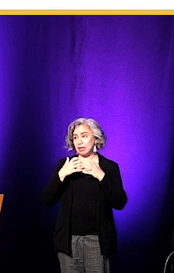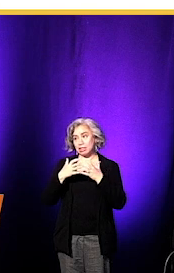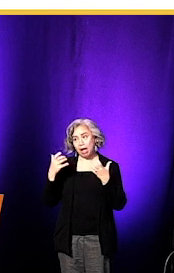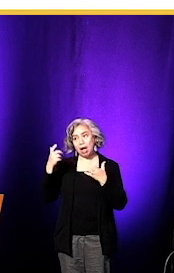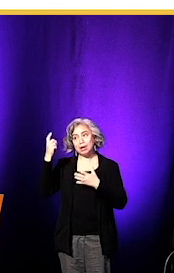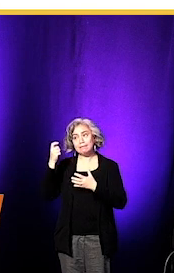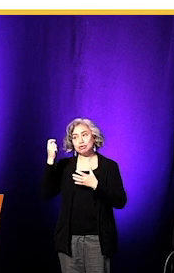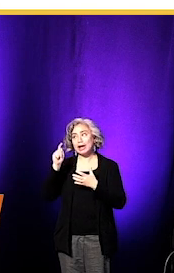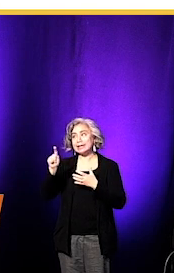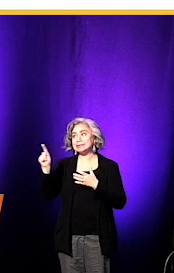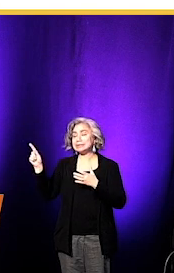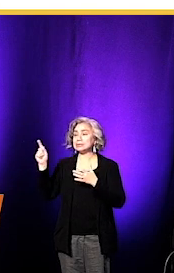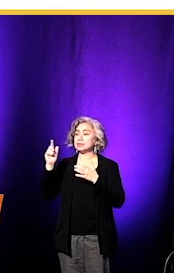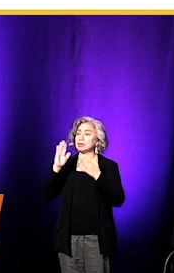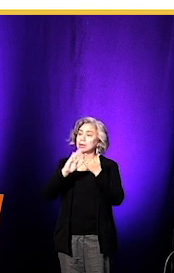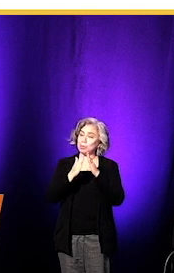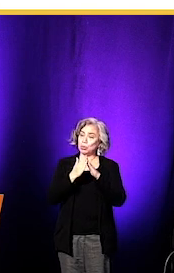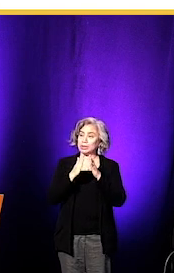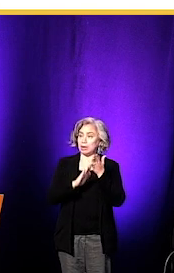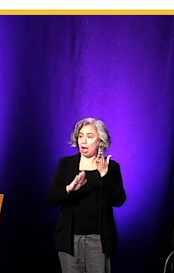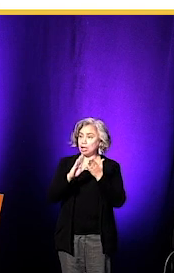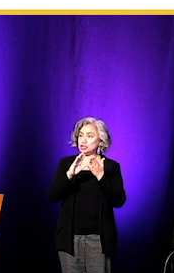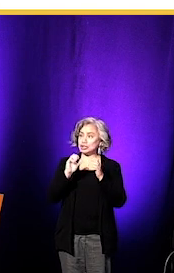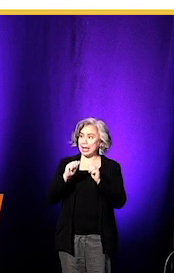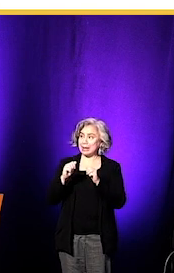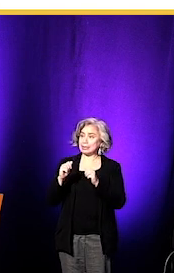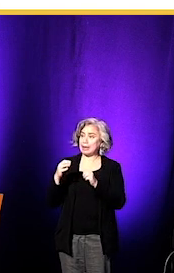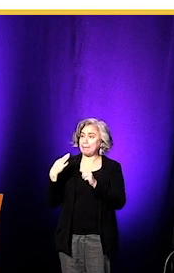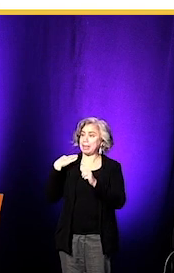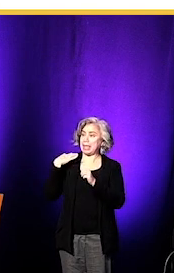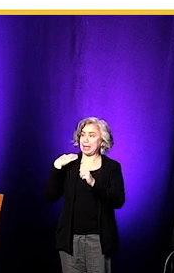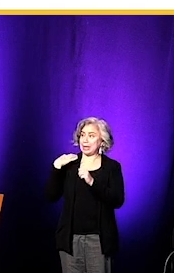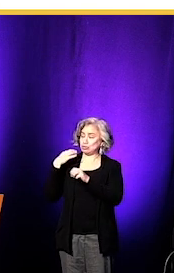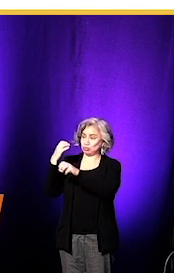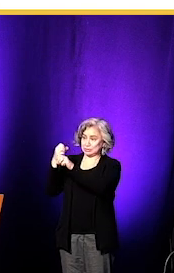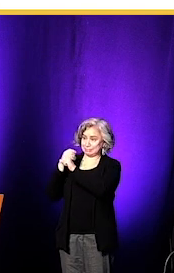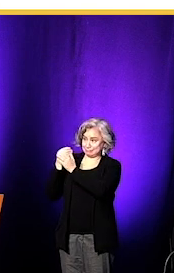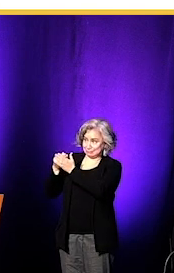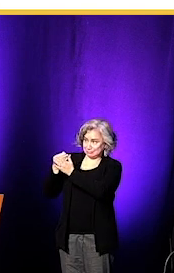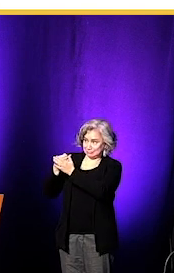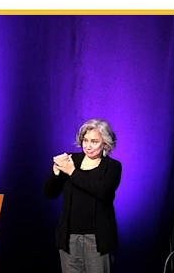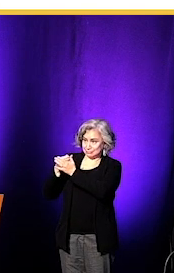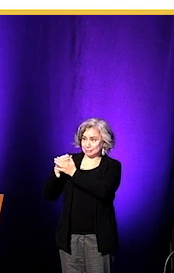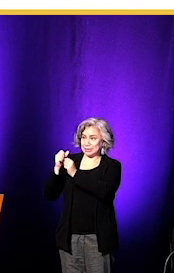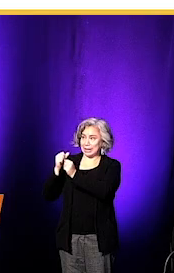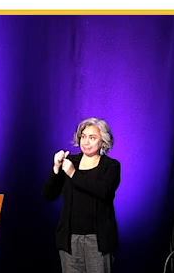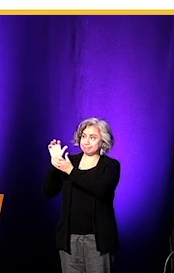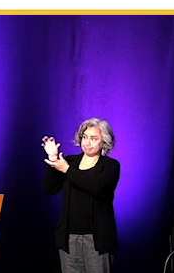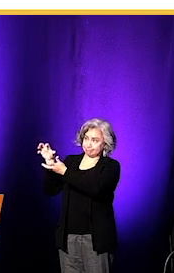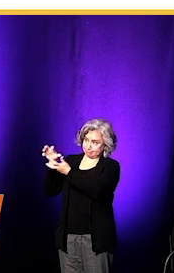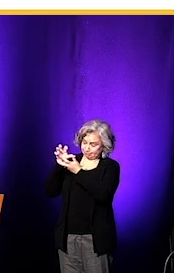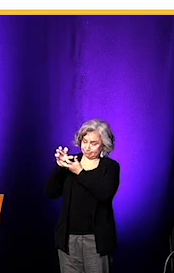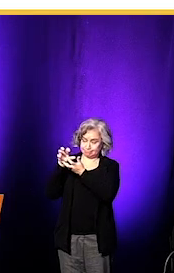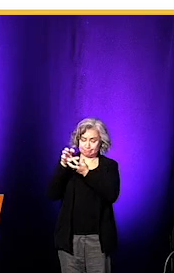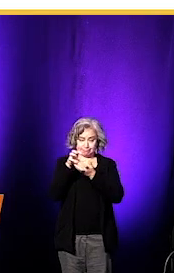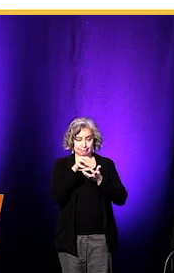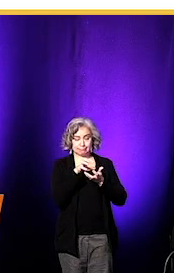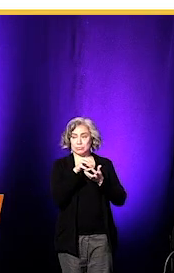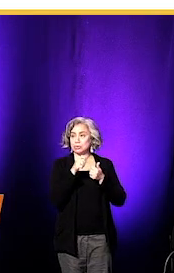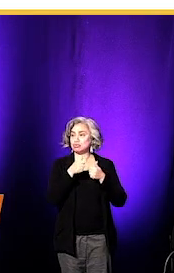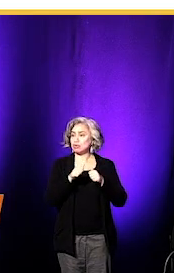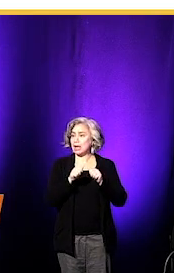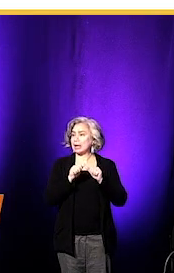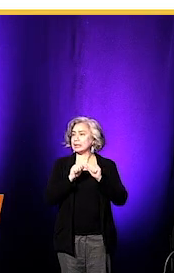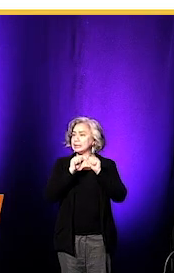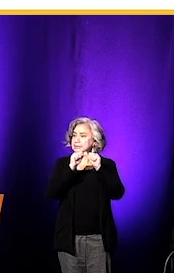that community colleges can apply for, and community colleges can take that money and try to